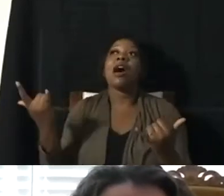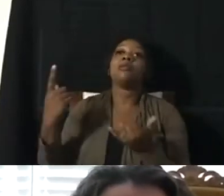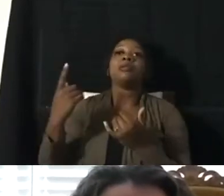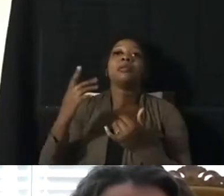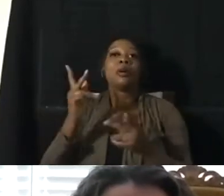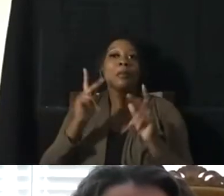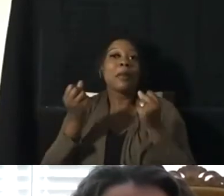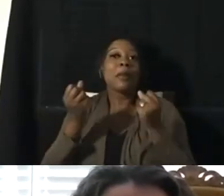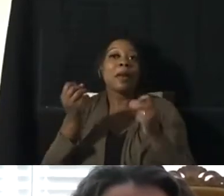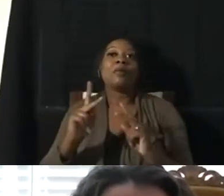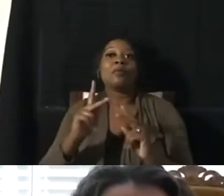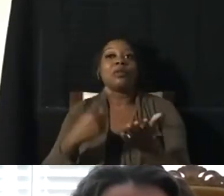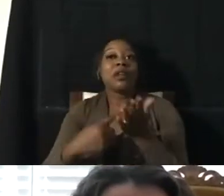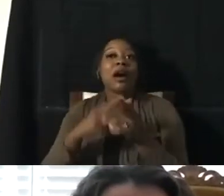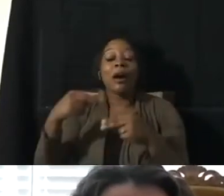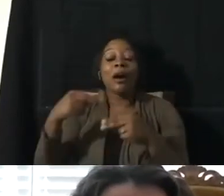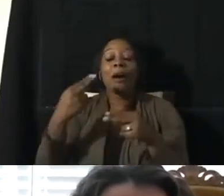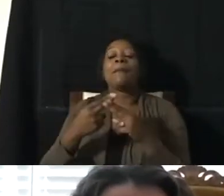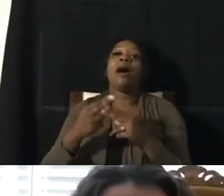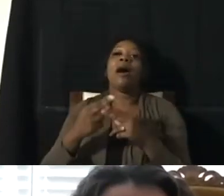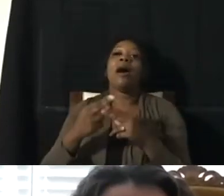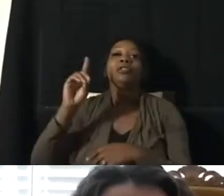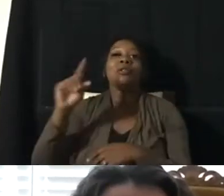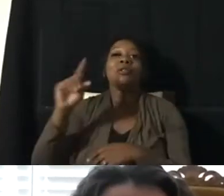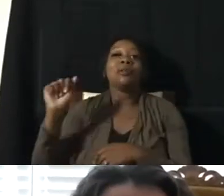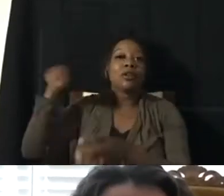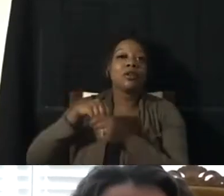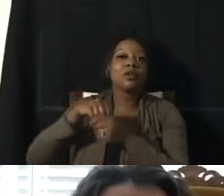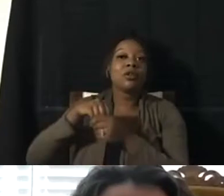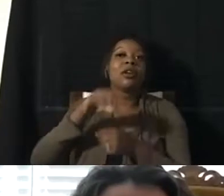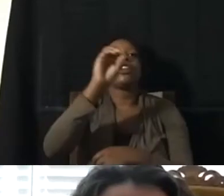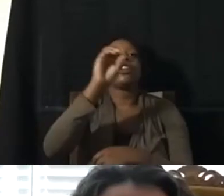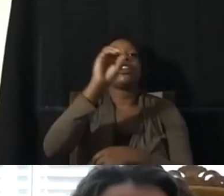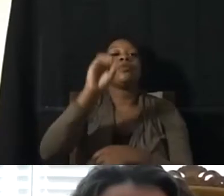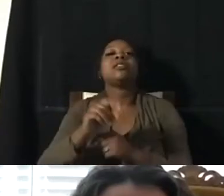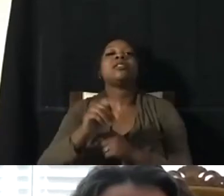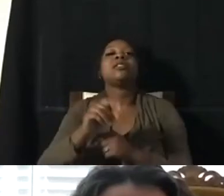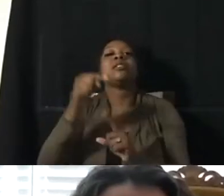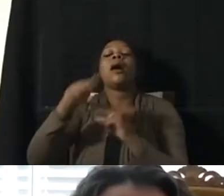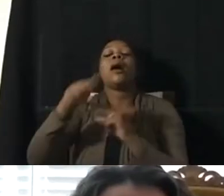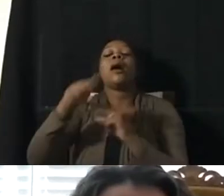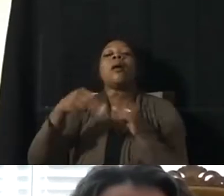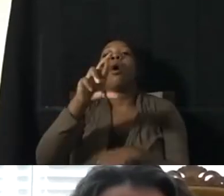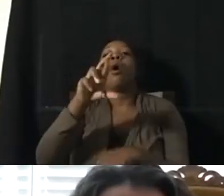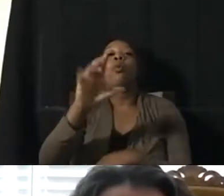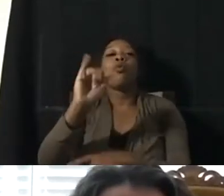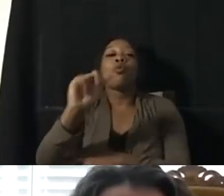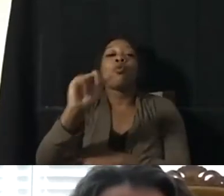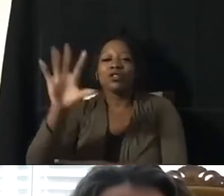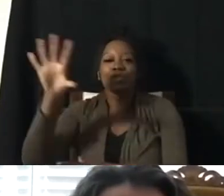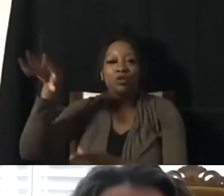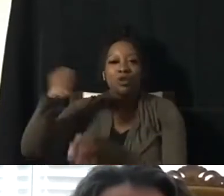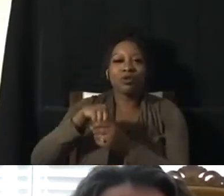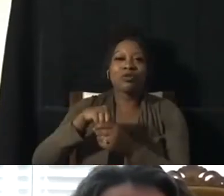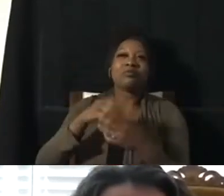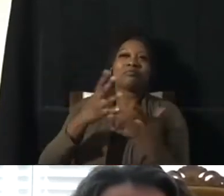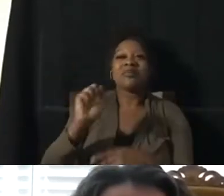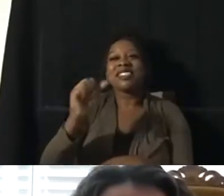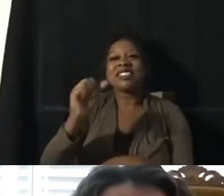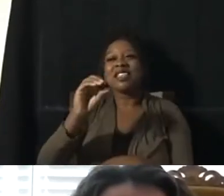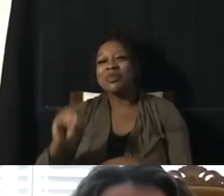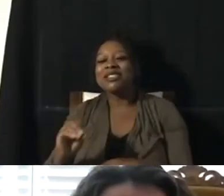90% of that conversation is about racial inclusion, and maybe the other 10% is about gender with